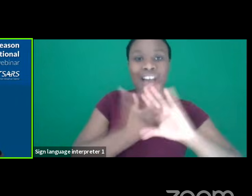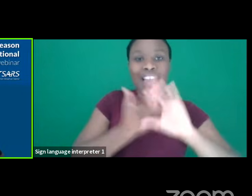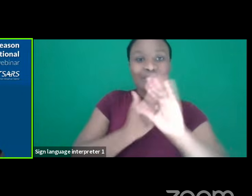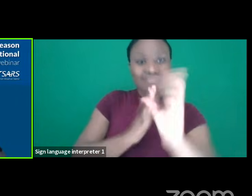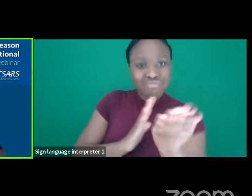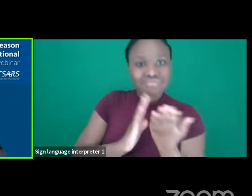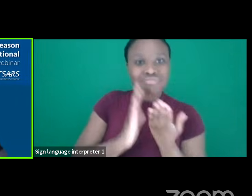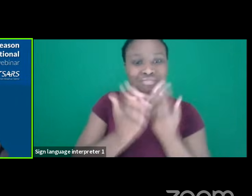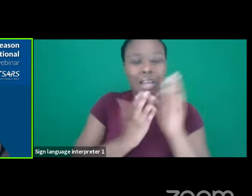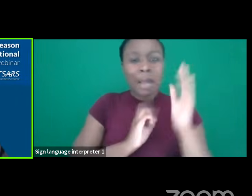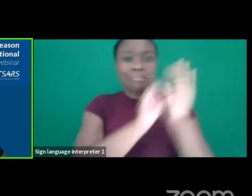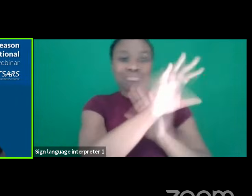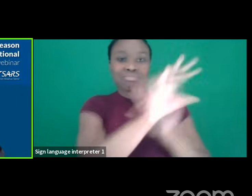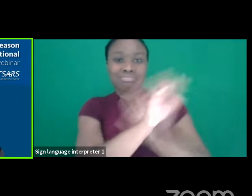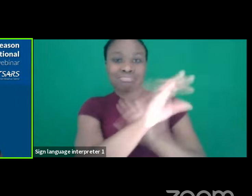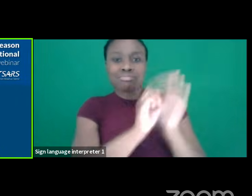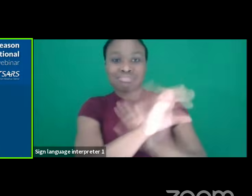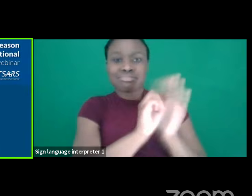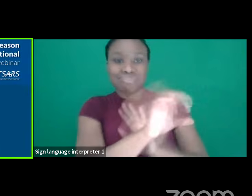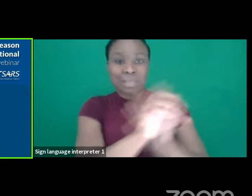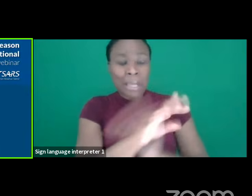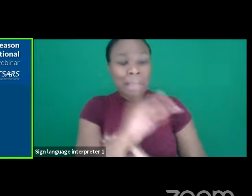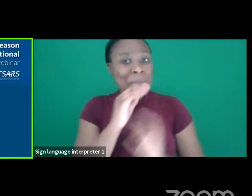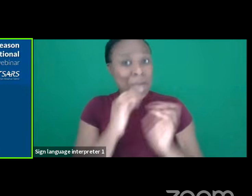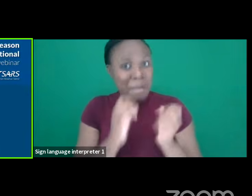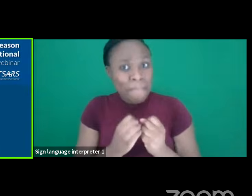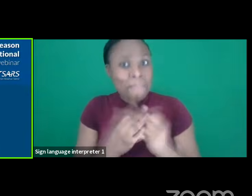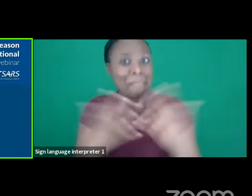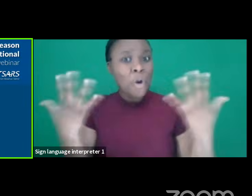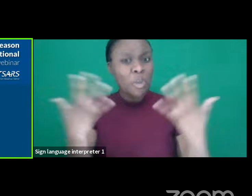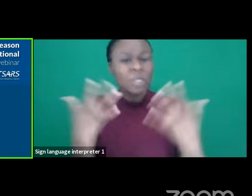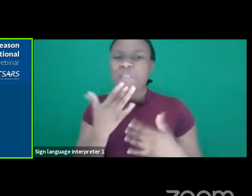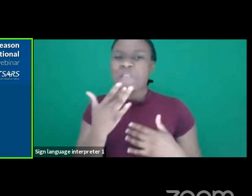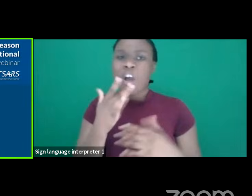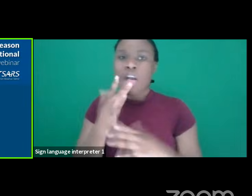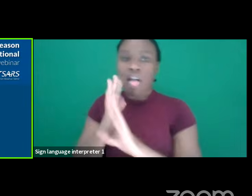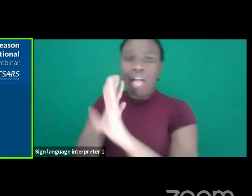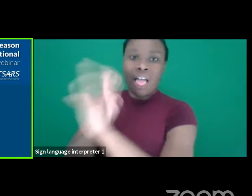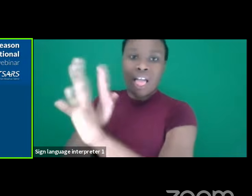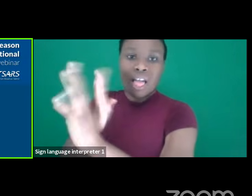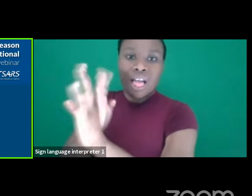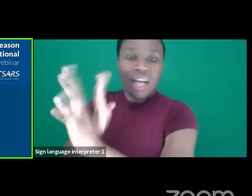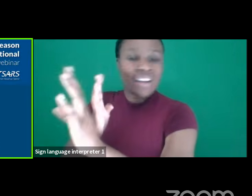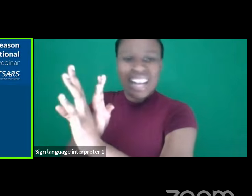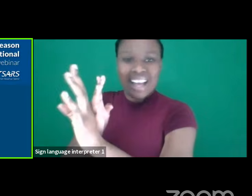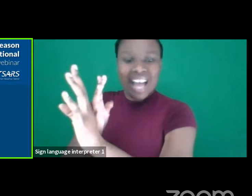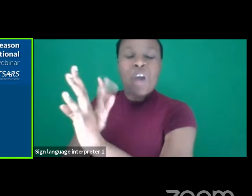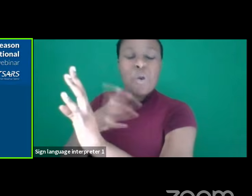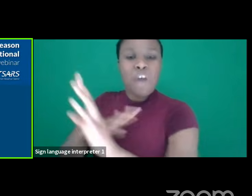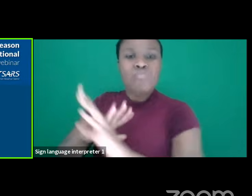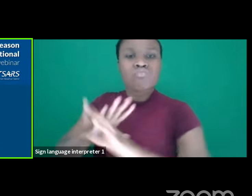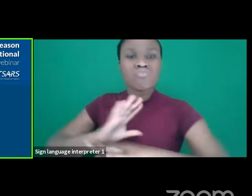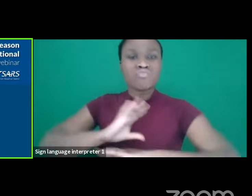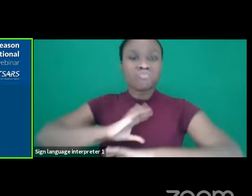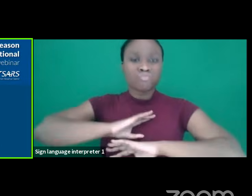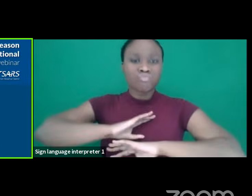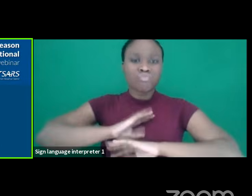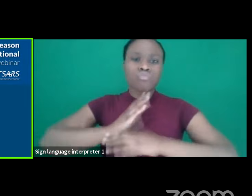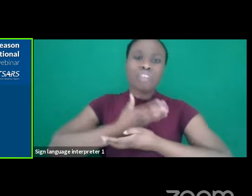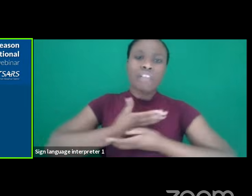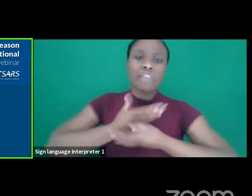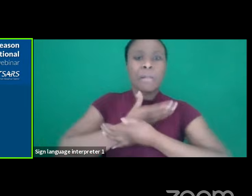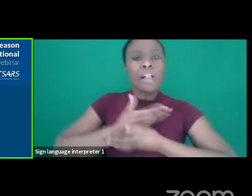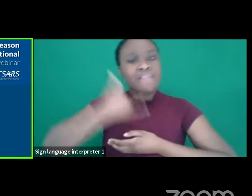are opting to submit their tax returns via e-filing. This is testament to the fact that we have truly made it easy